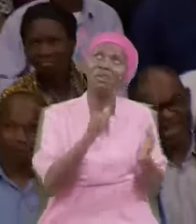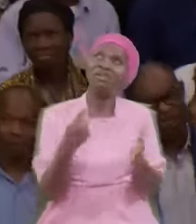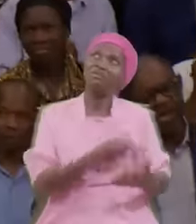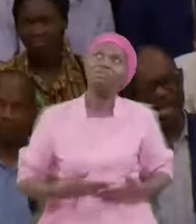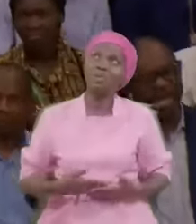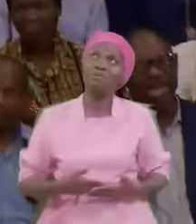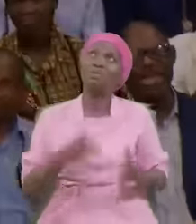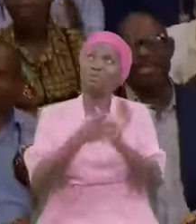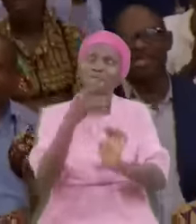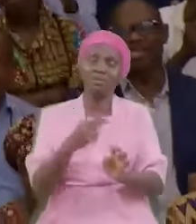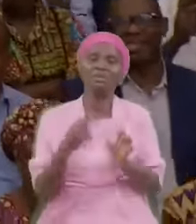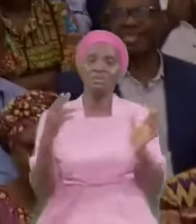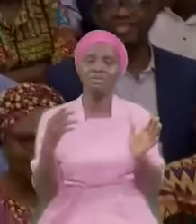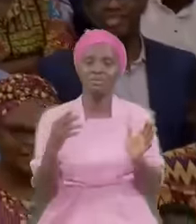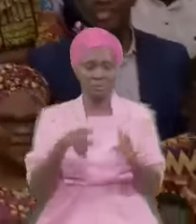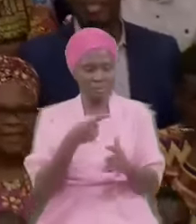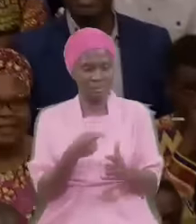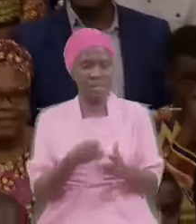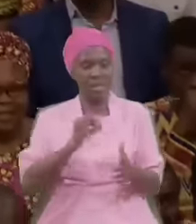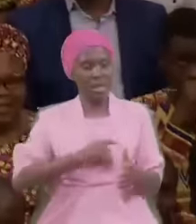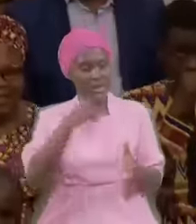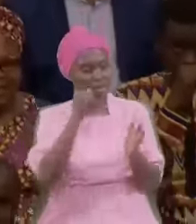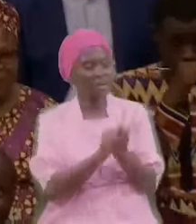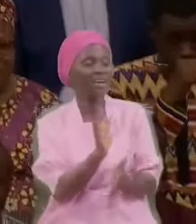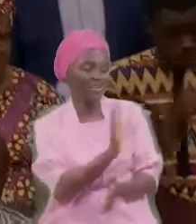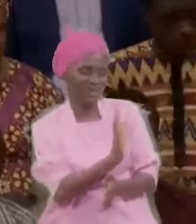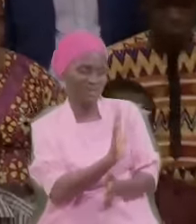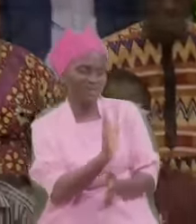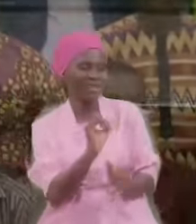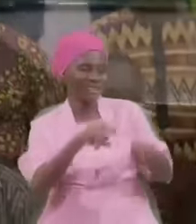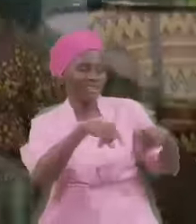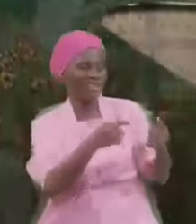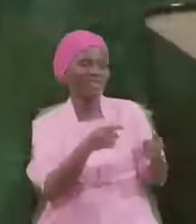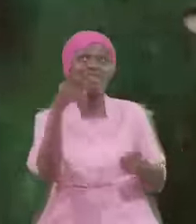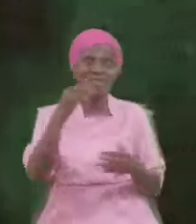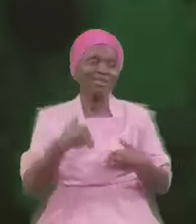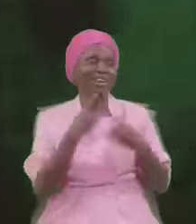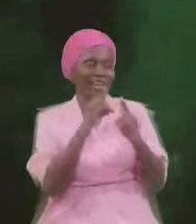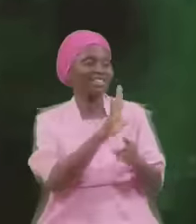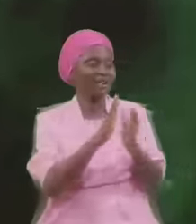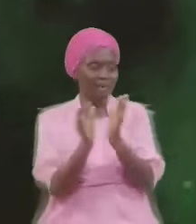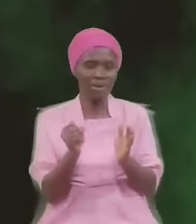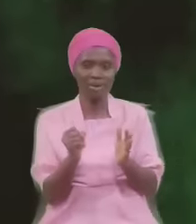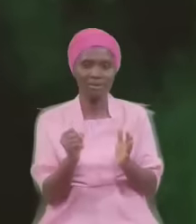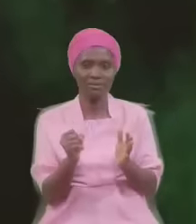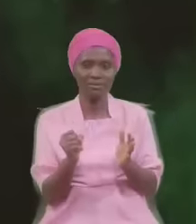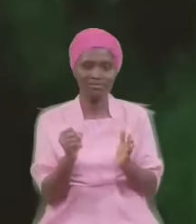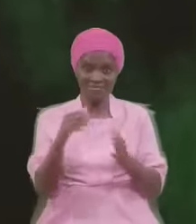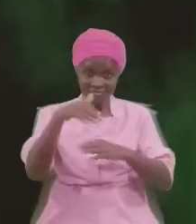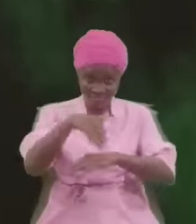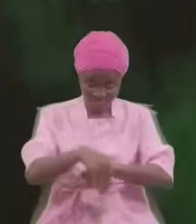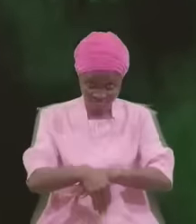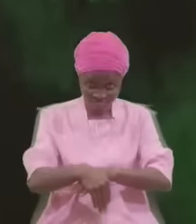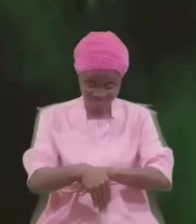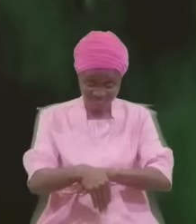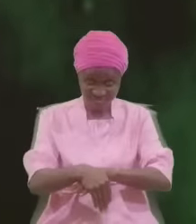name. And then I said, bye-bye, the Lord has answered your prayer. Tonight,